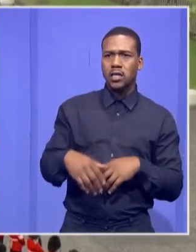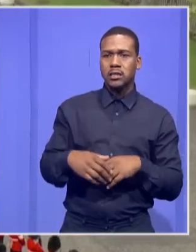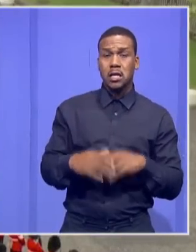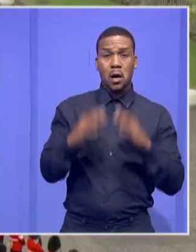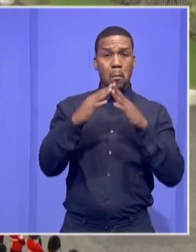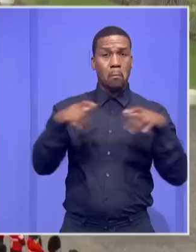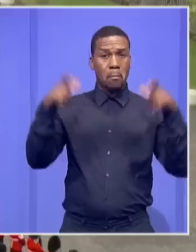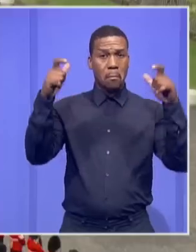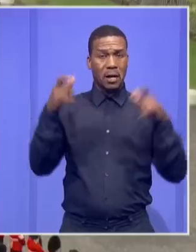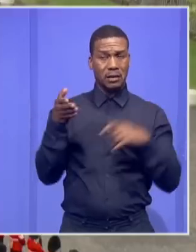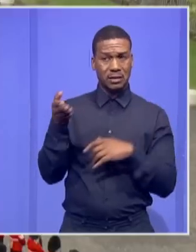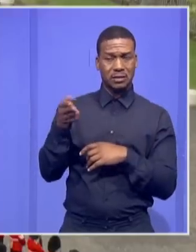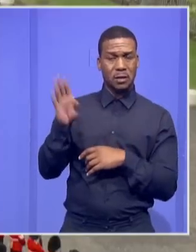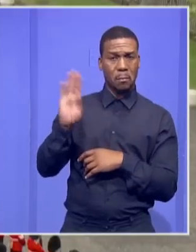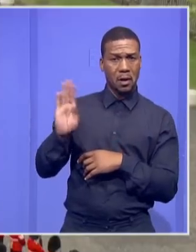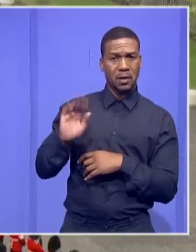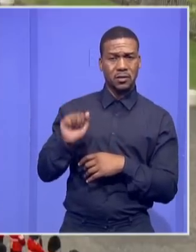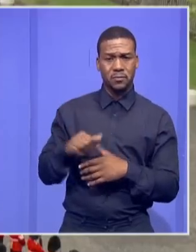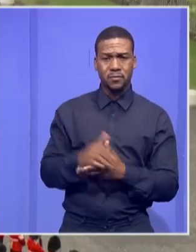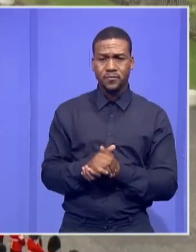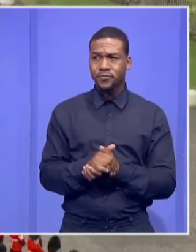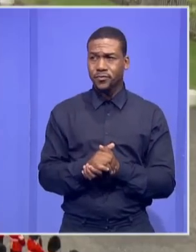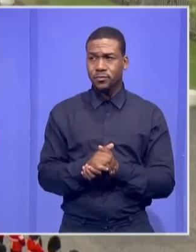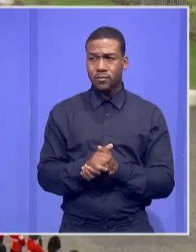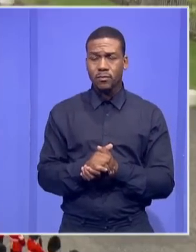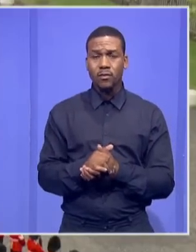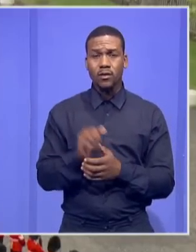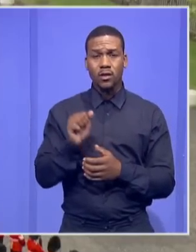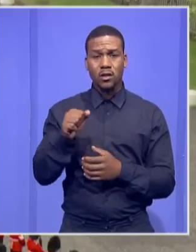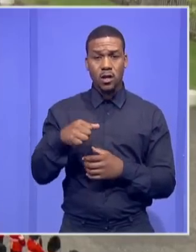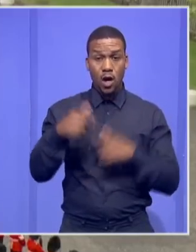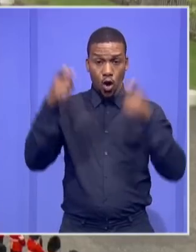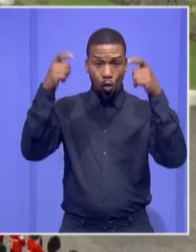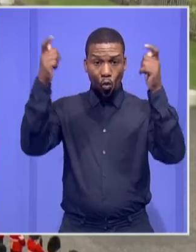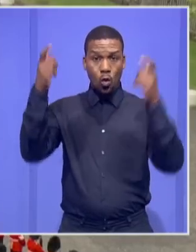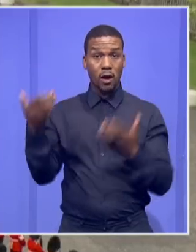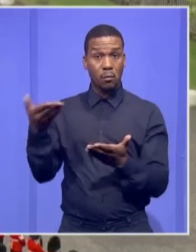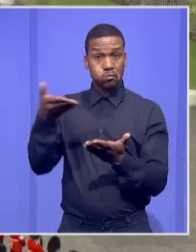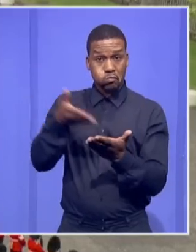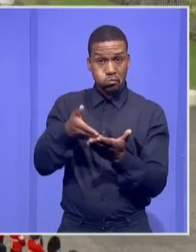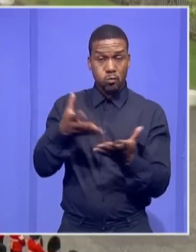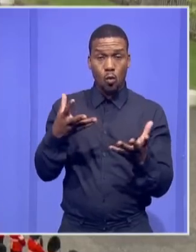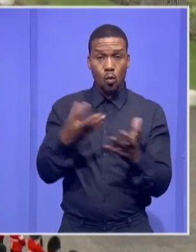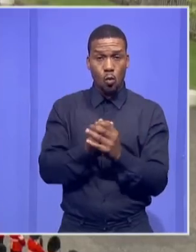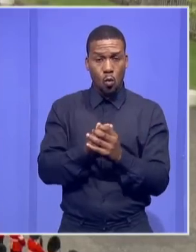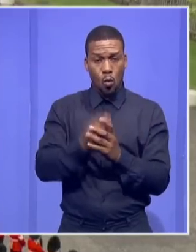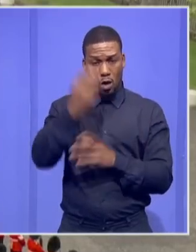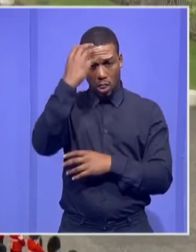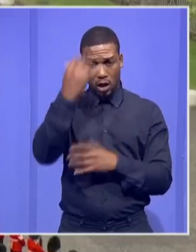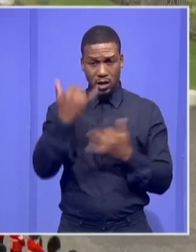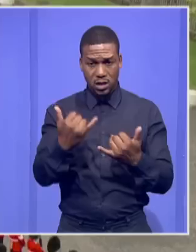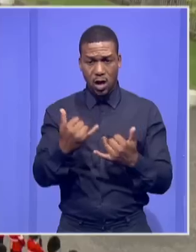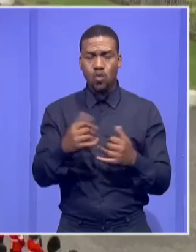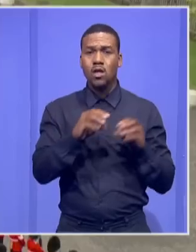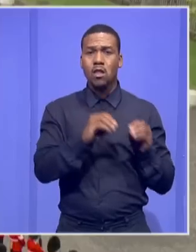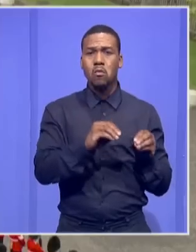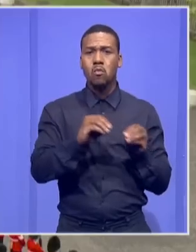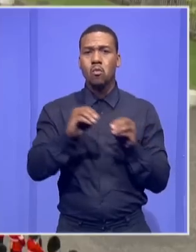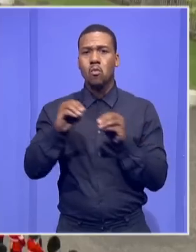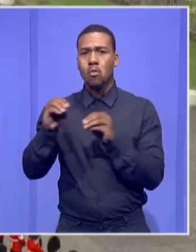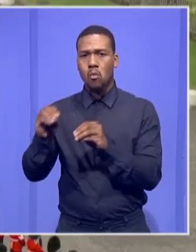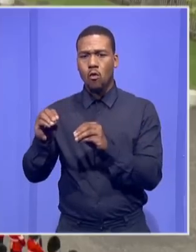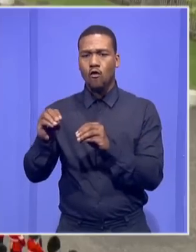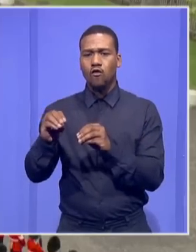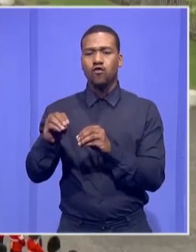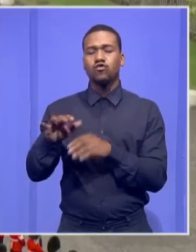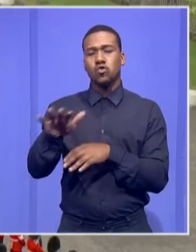Queen Consort have now arrived at Buckingham Palace. They will move from Buckingham Palace to Westminster Abbey John, speak to us about that